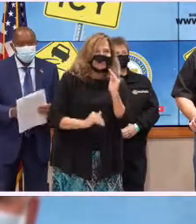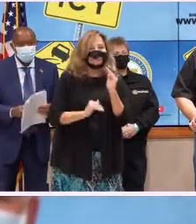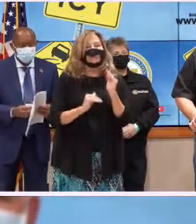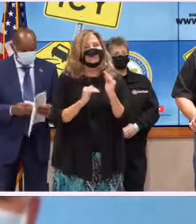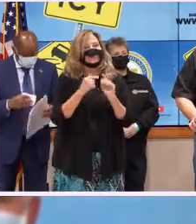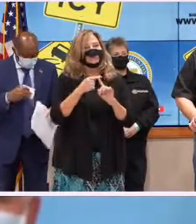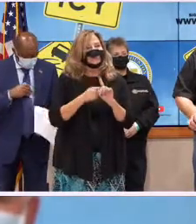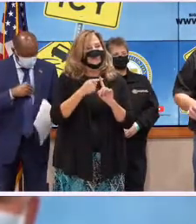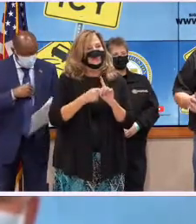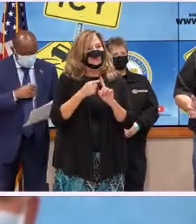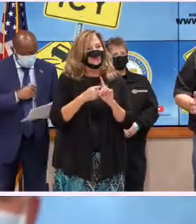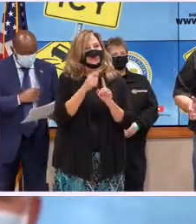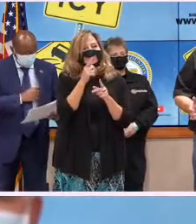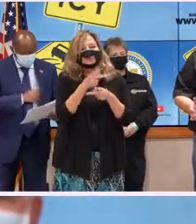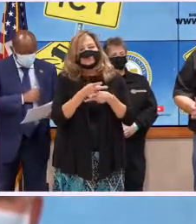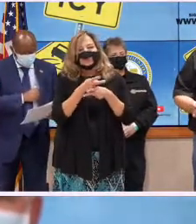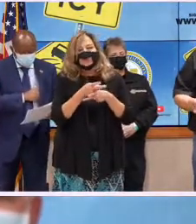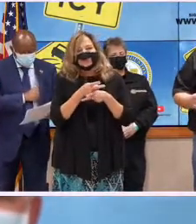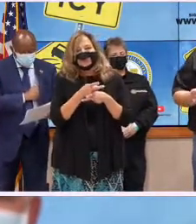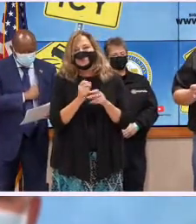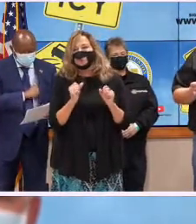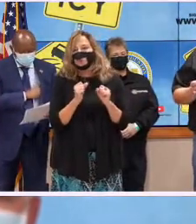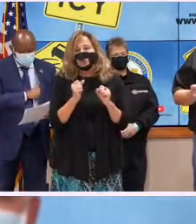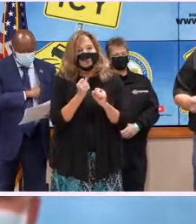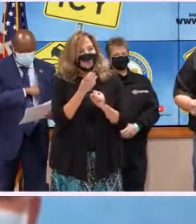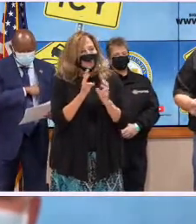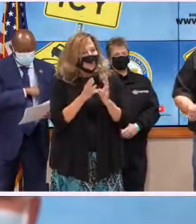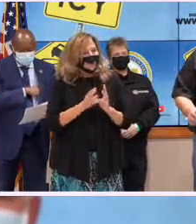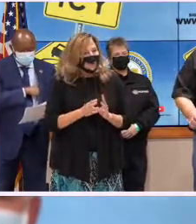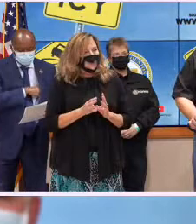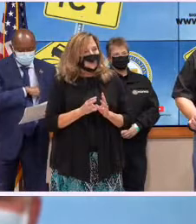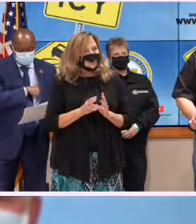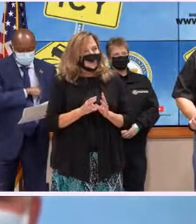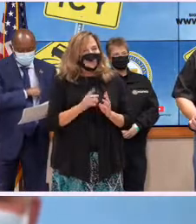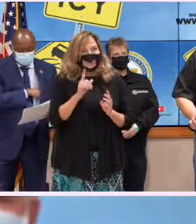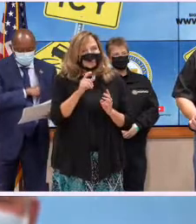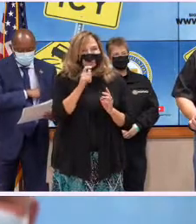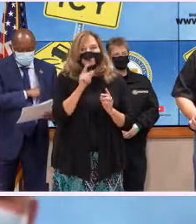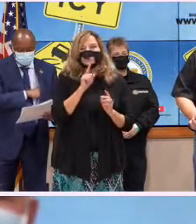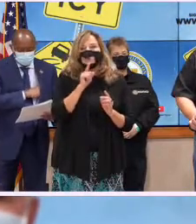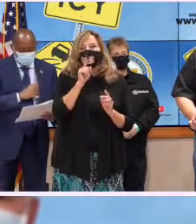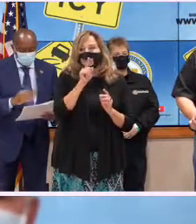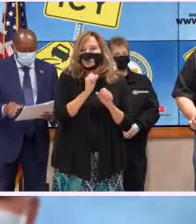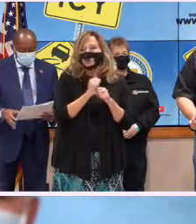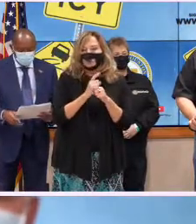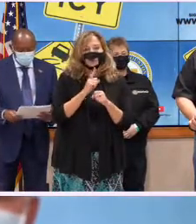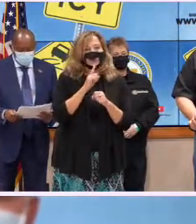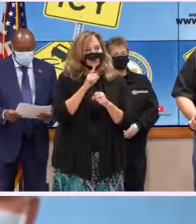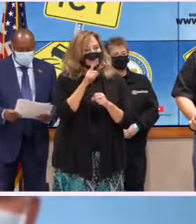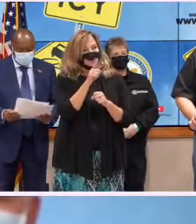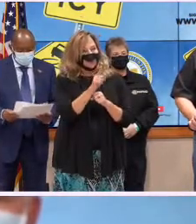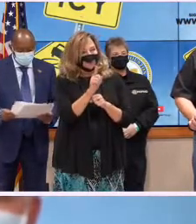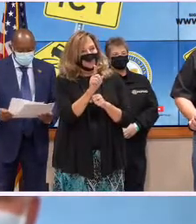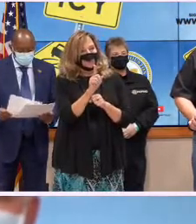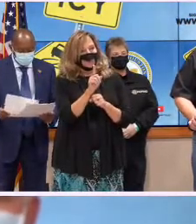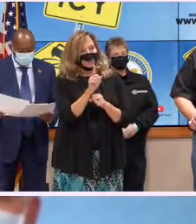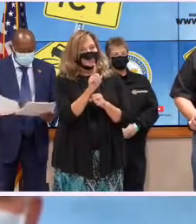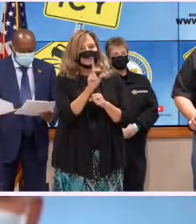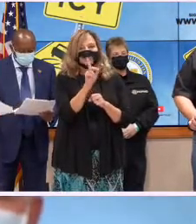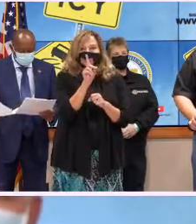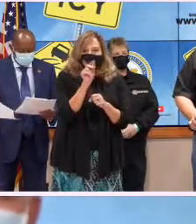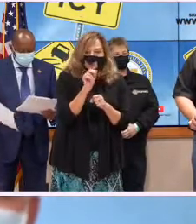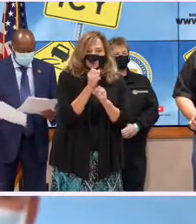And those precautions for the cold weather need to be maximum precautions. What you normally do out there when we're